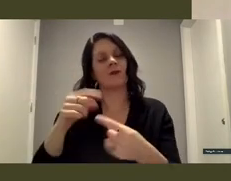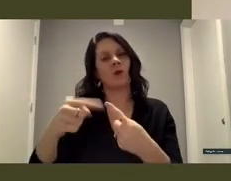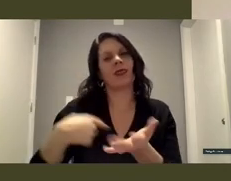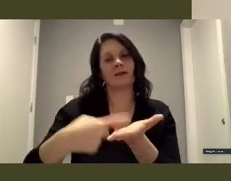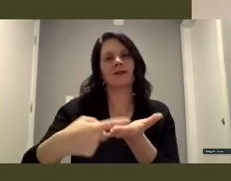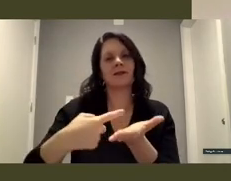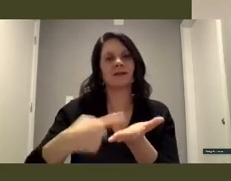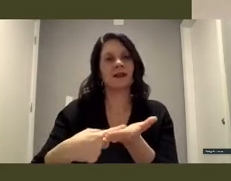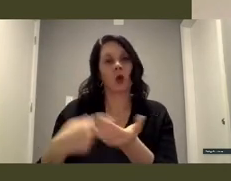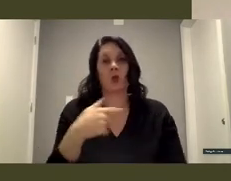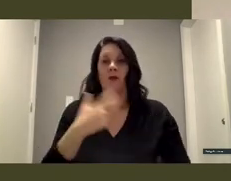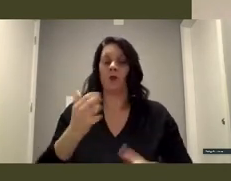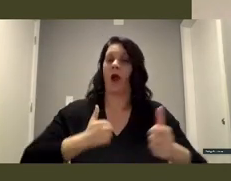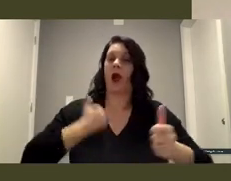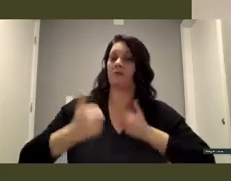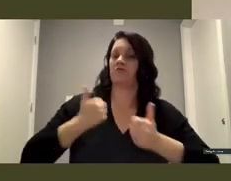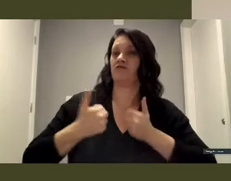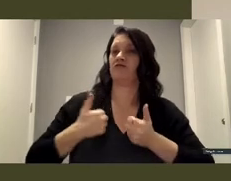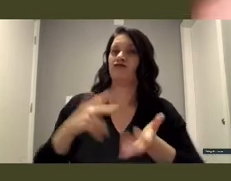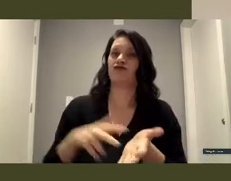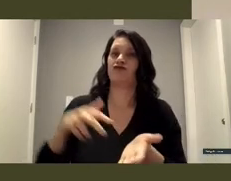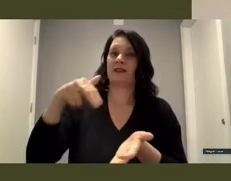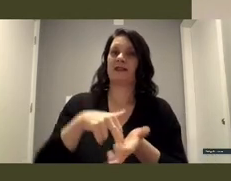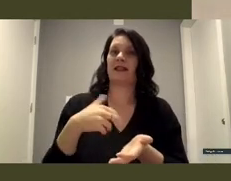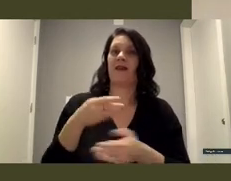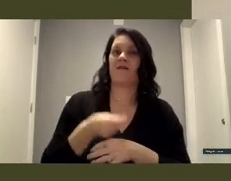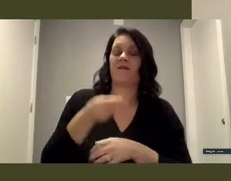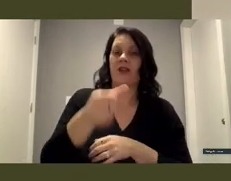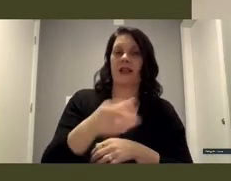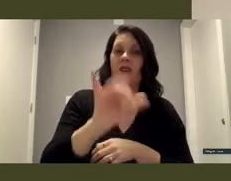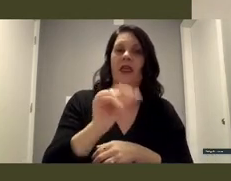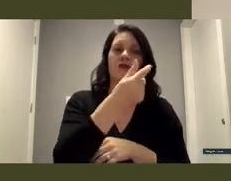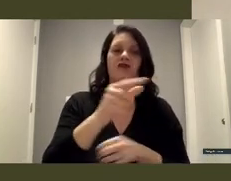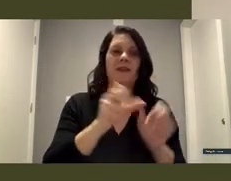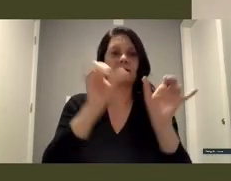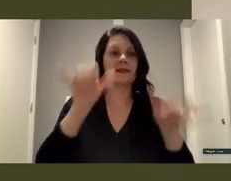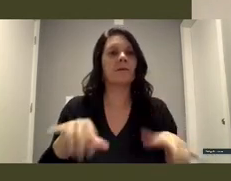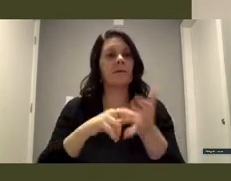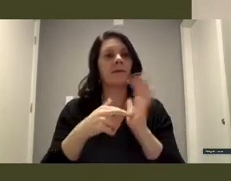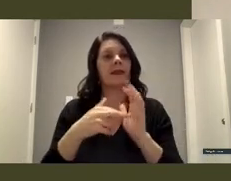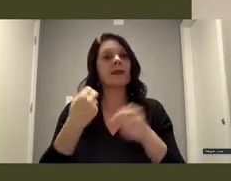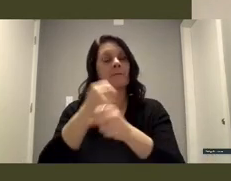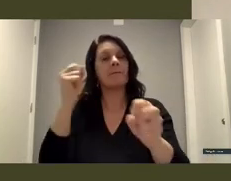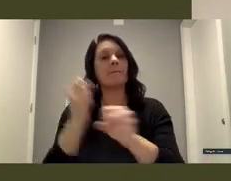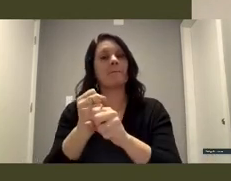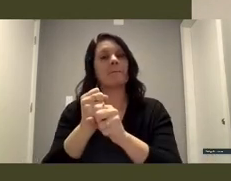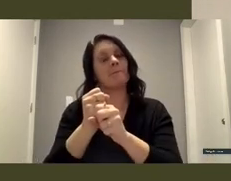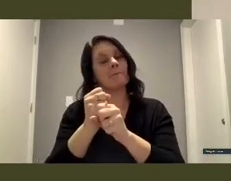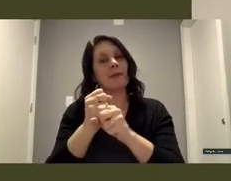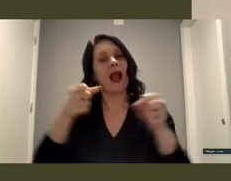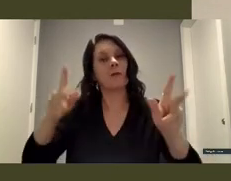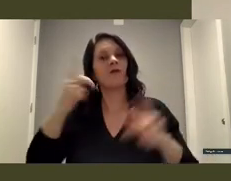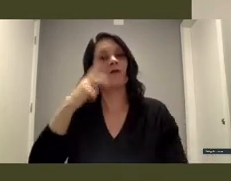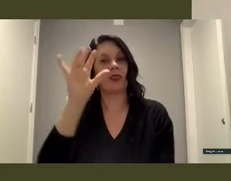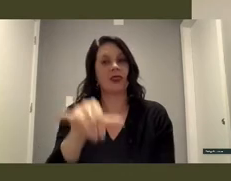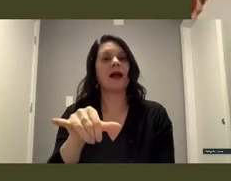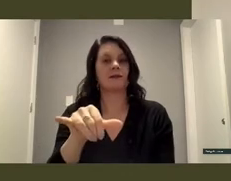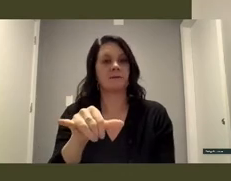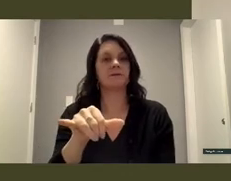going to finance public goods such as early warning system, we have to create spaces for that, since finance remains a big problem.